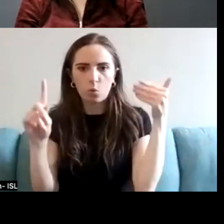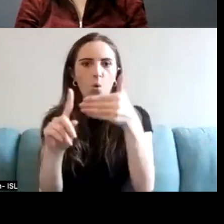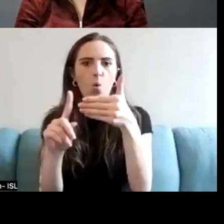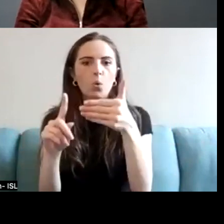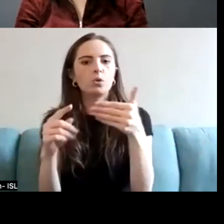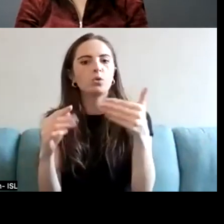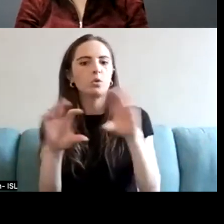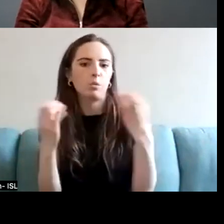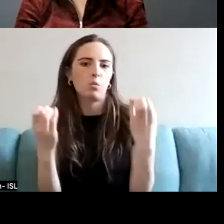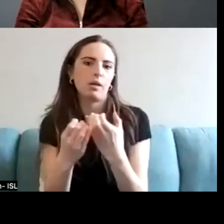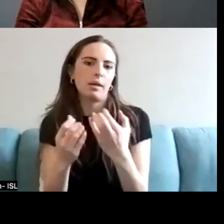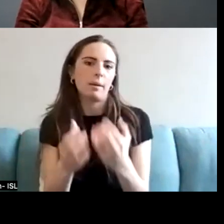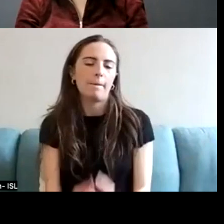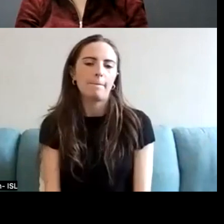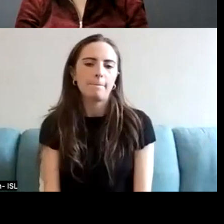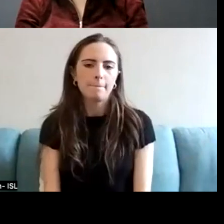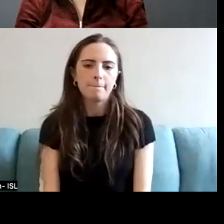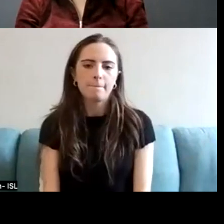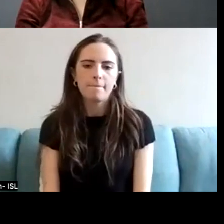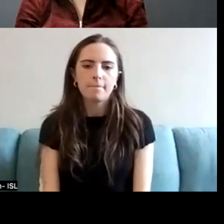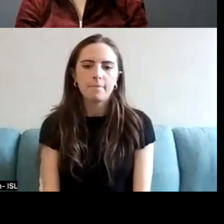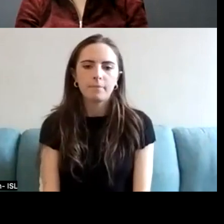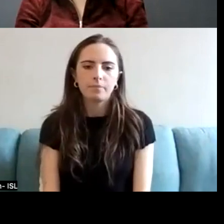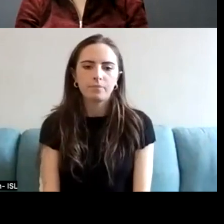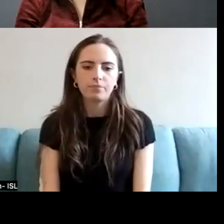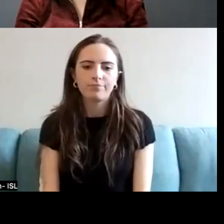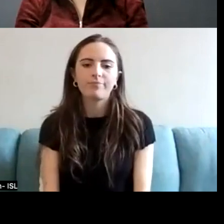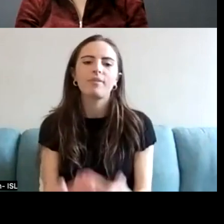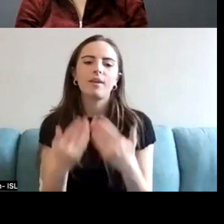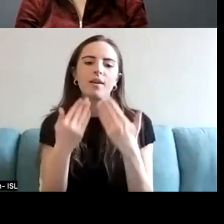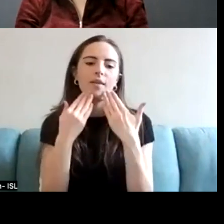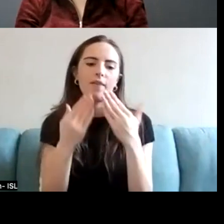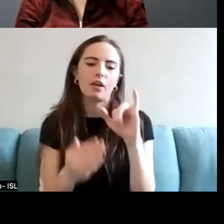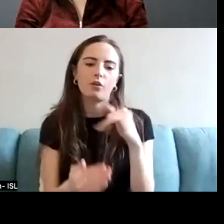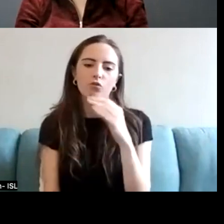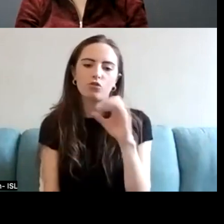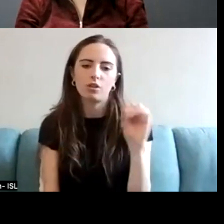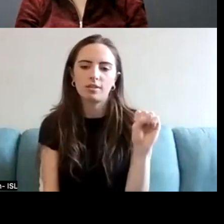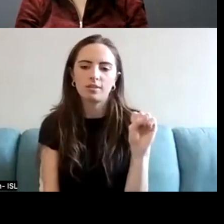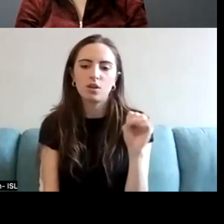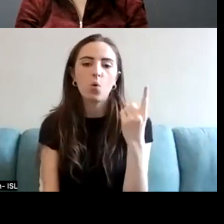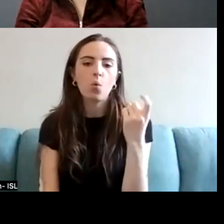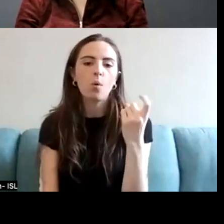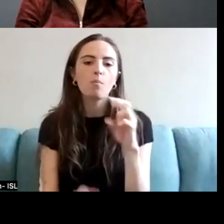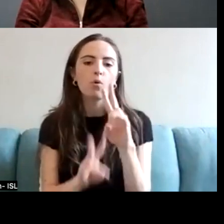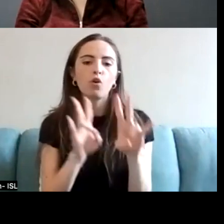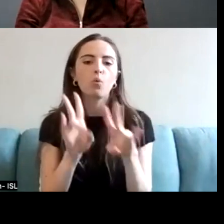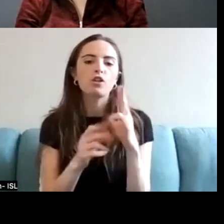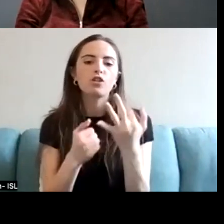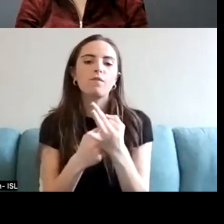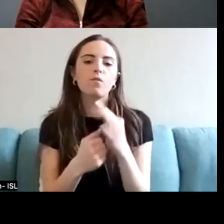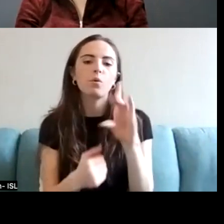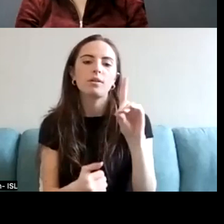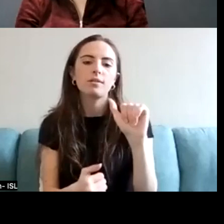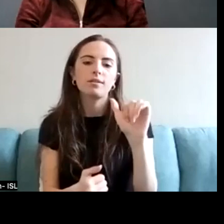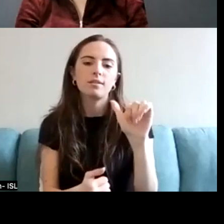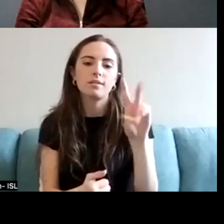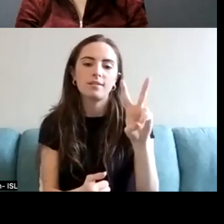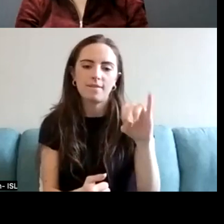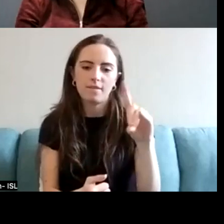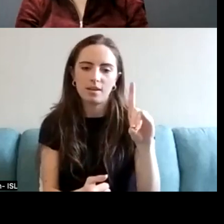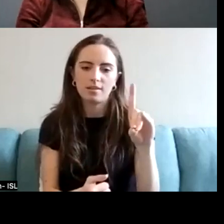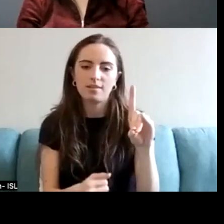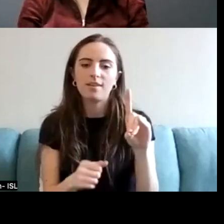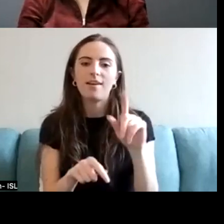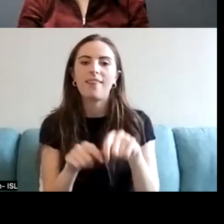the day. Absolutely. That's great, Jess. Thank you so much for that. Dave, I just have one more question I popped to you before we